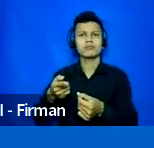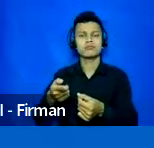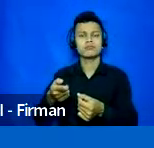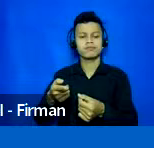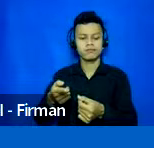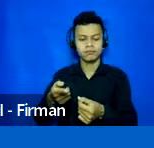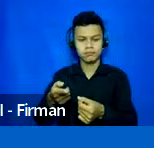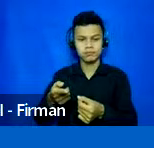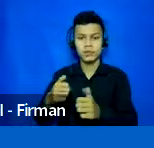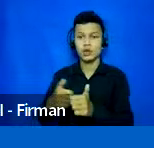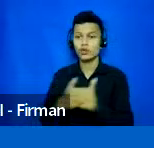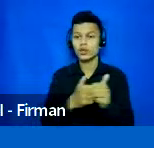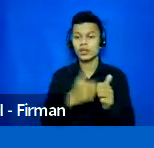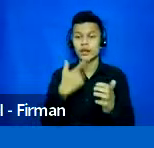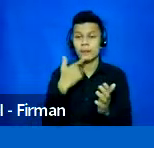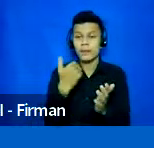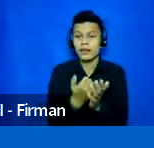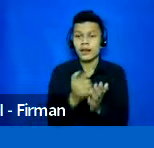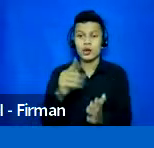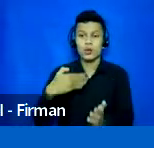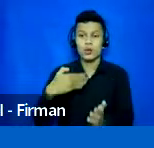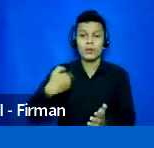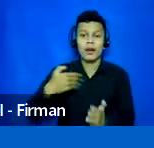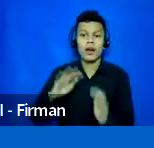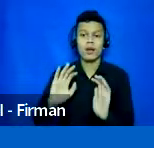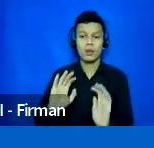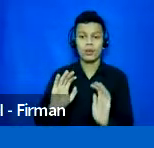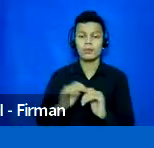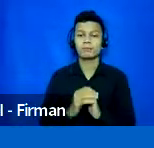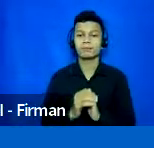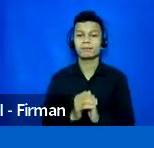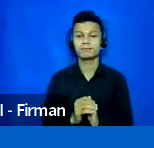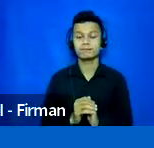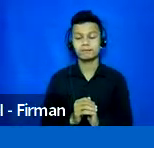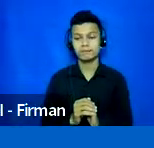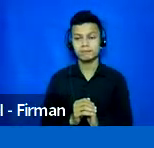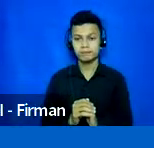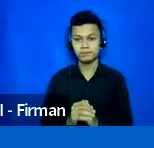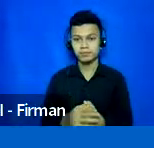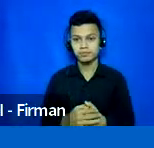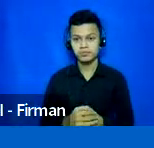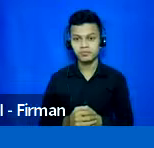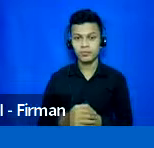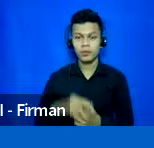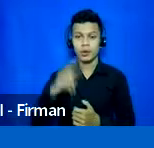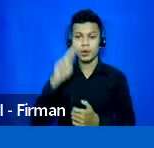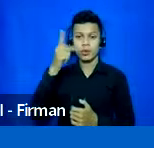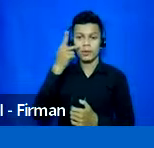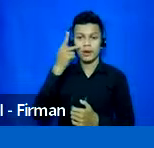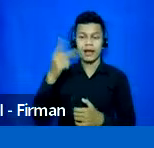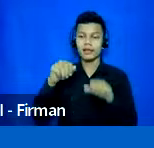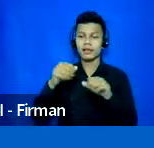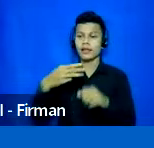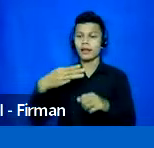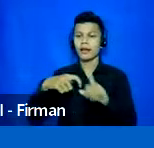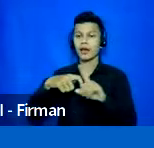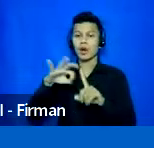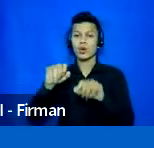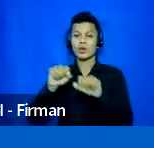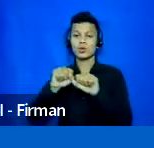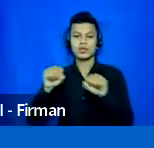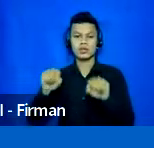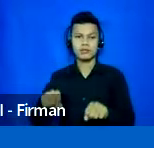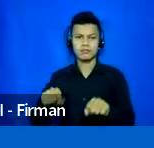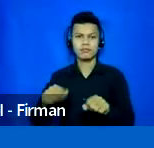informations from moving outside their ecosystem or compromise users' privacy, because privacy is inseparable from